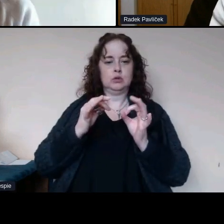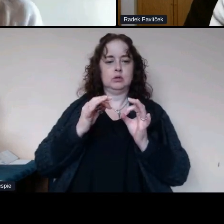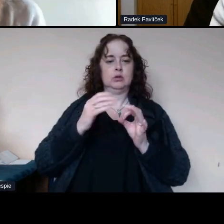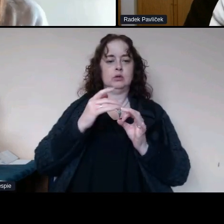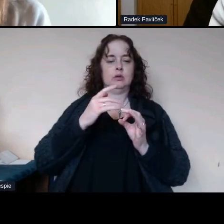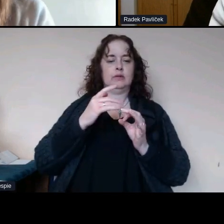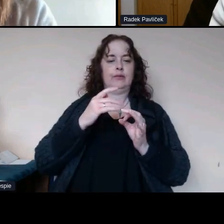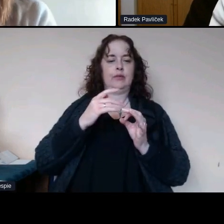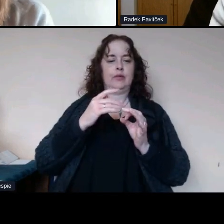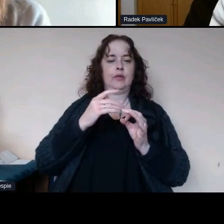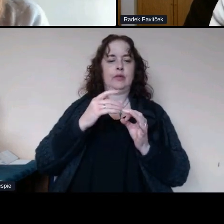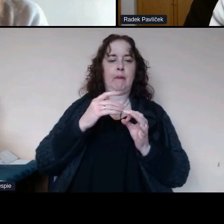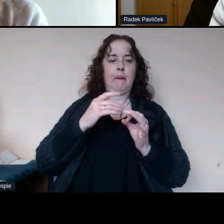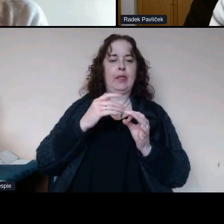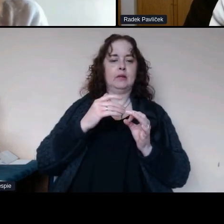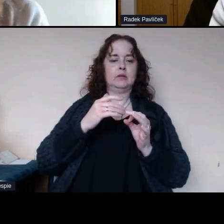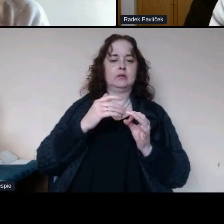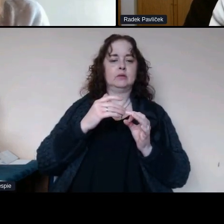huge